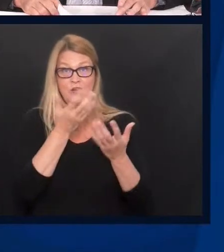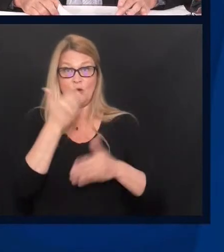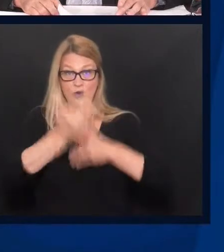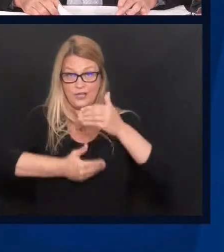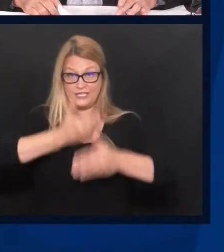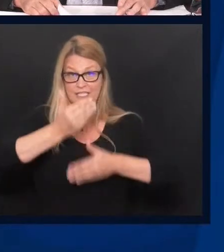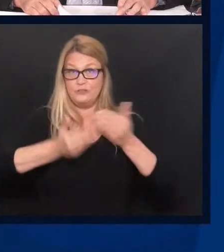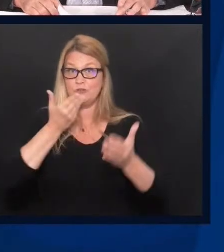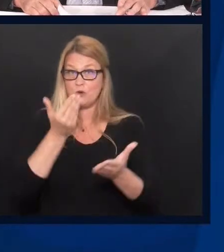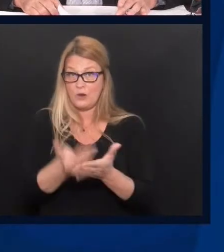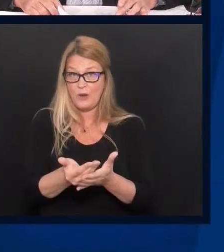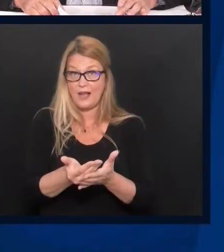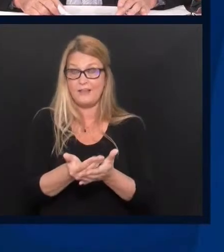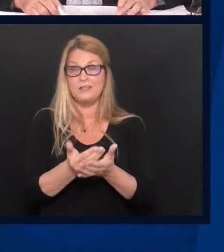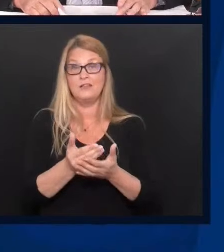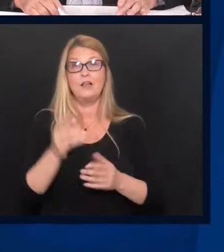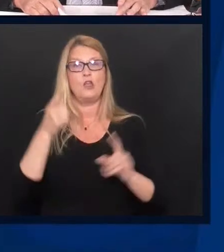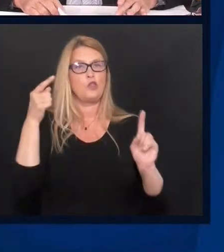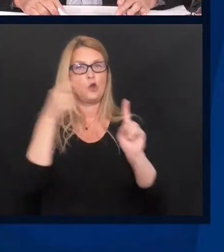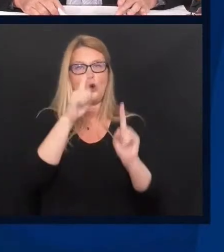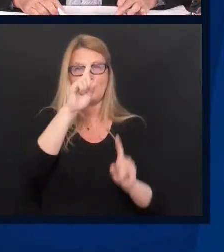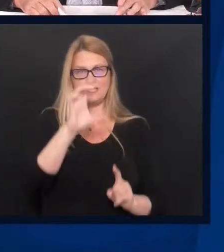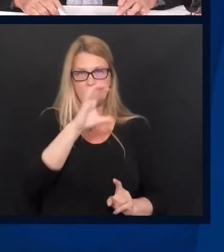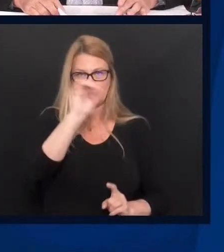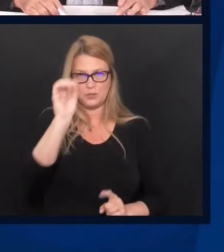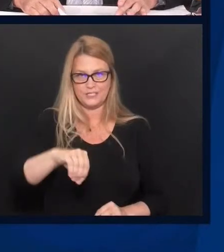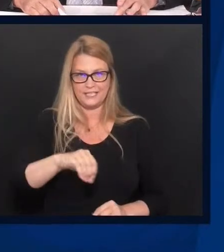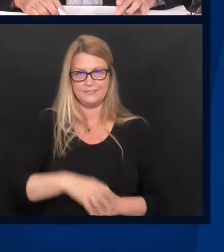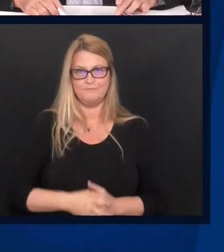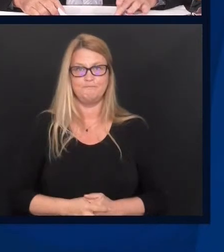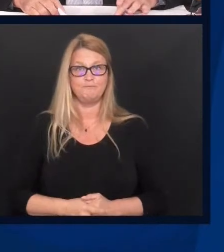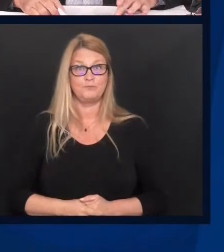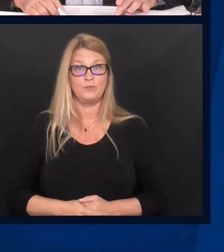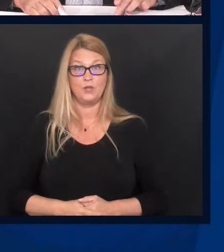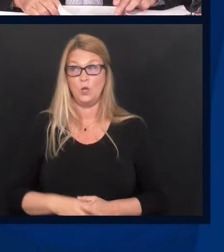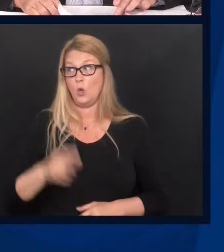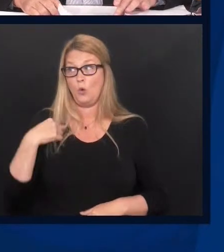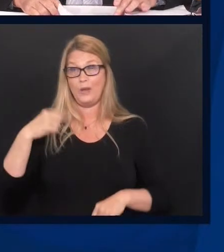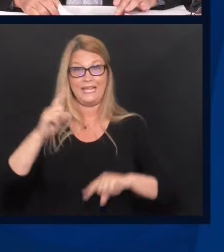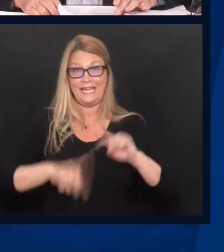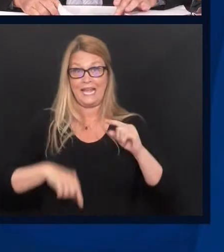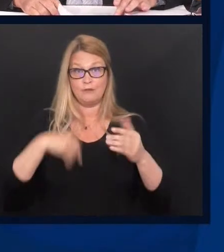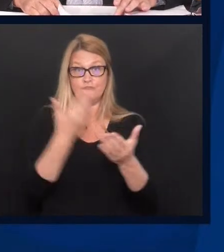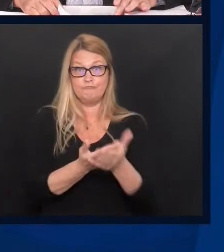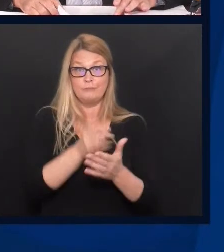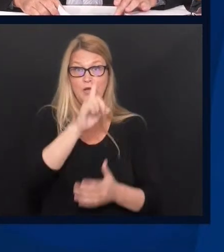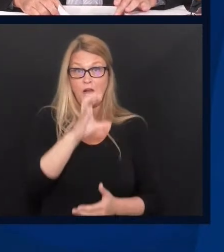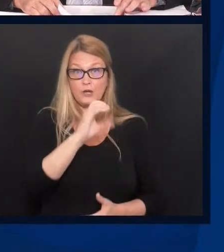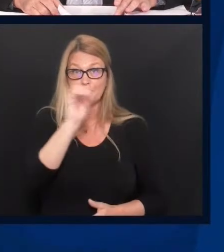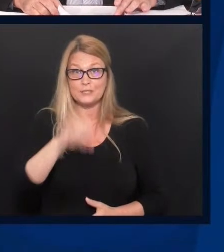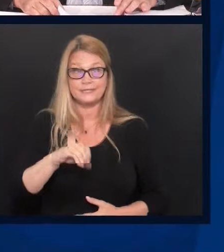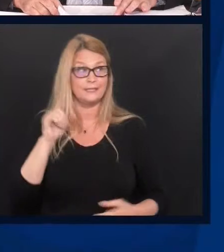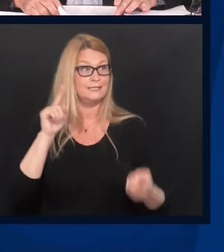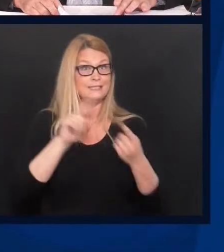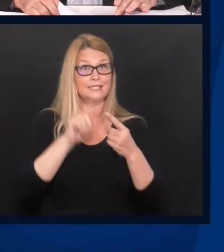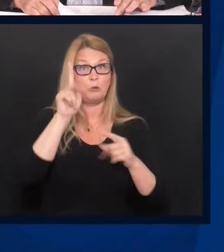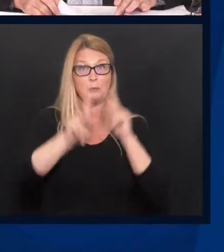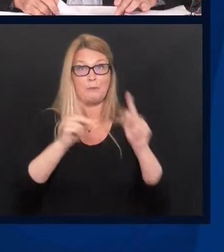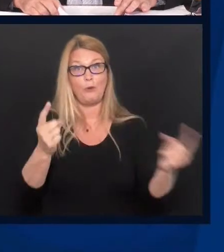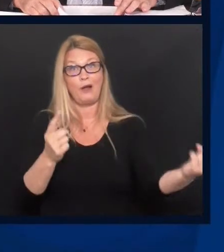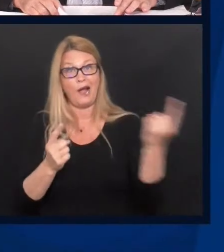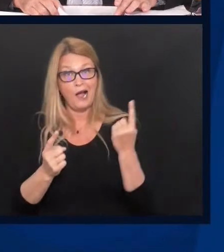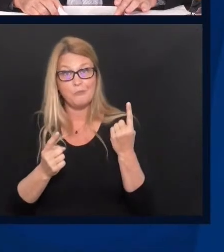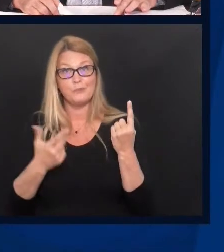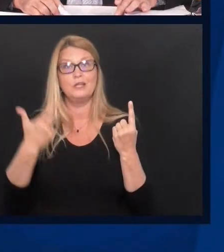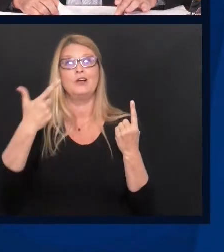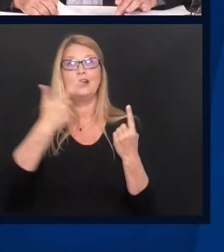well there. Our goal is always 100%. We can't get to 100% unless we have the arms available to get them in